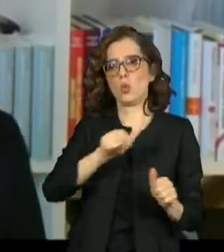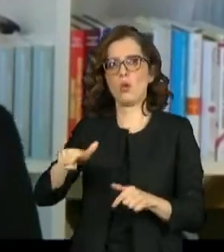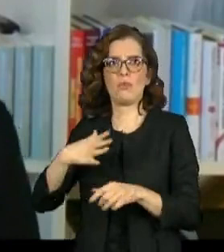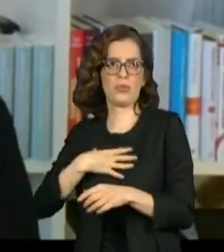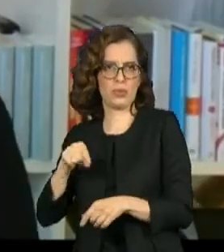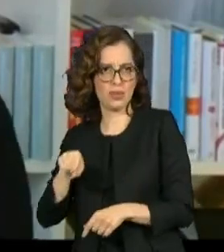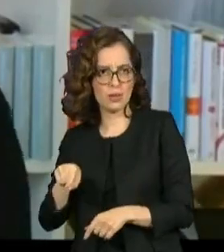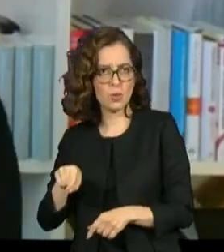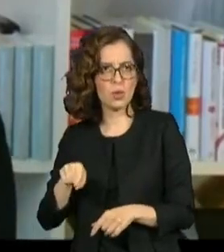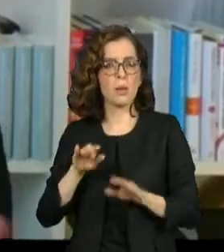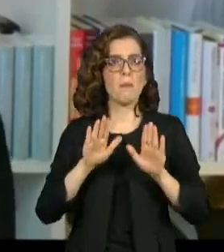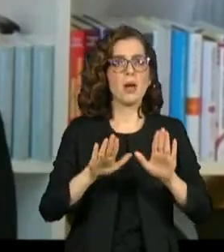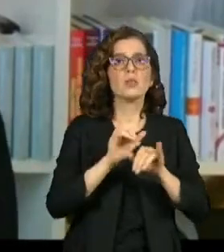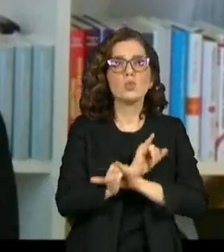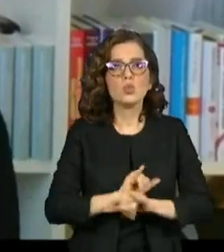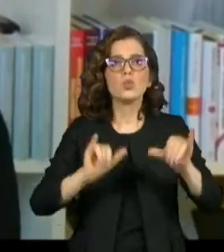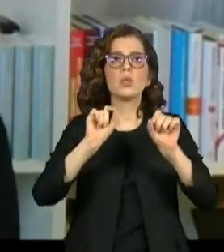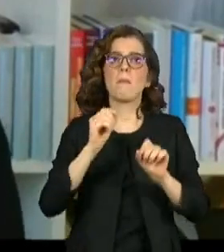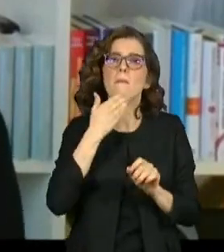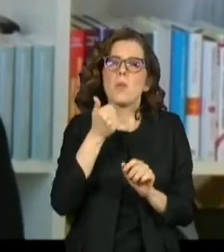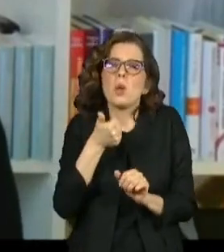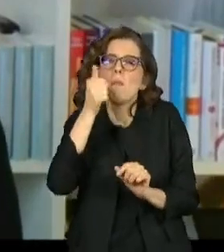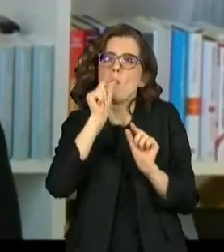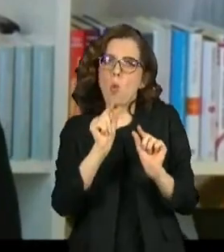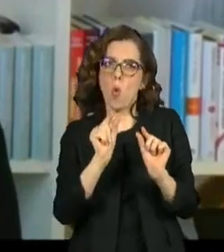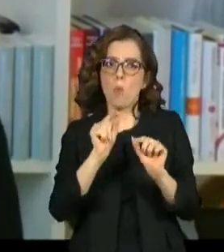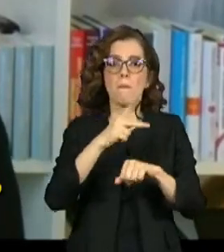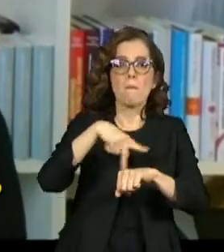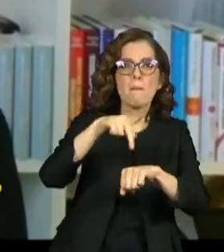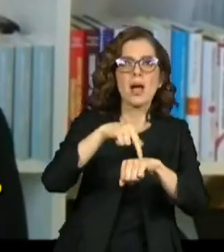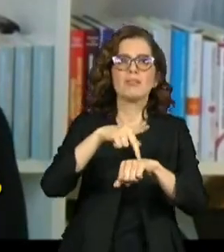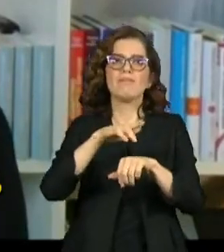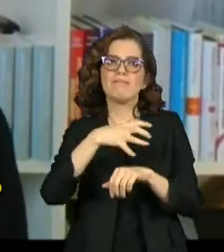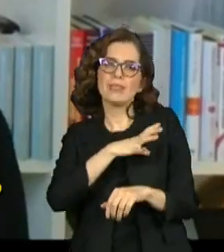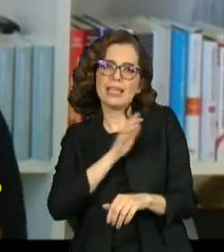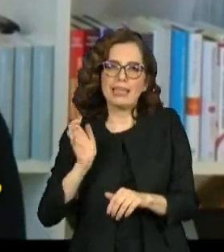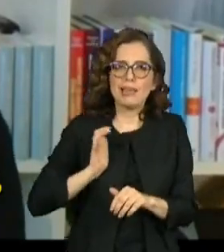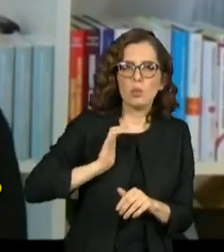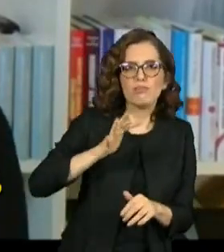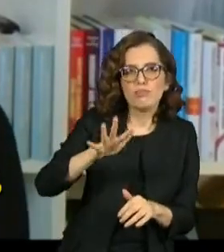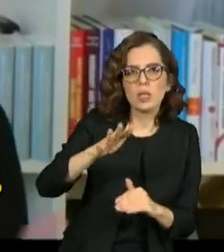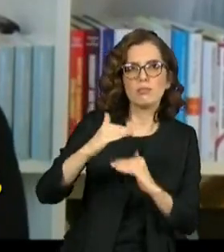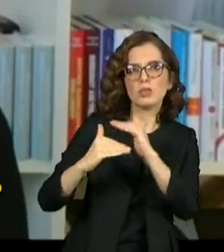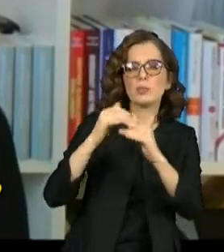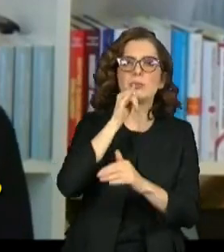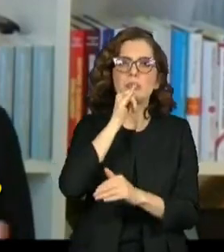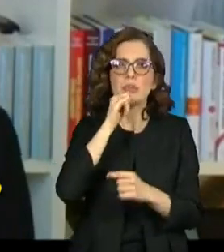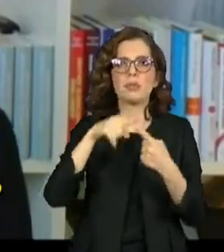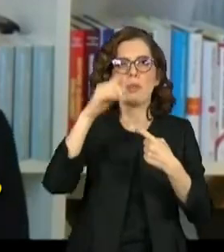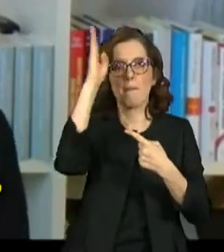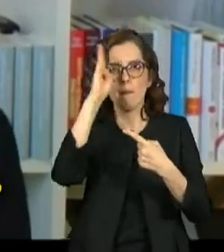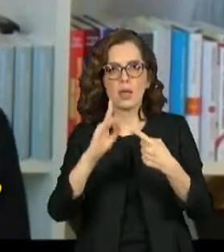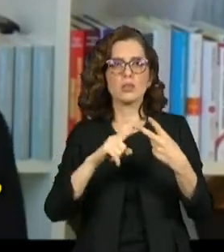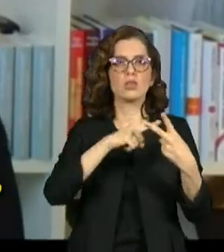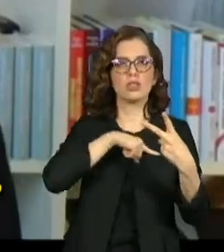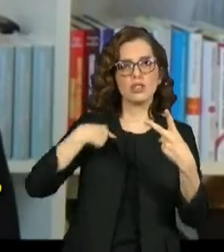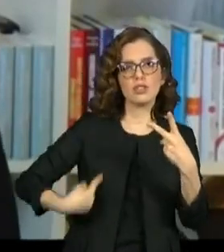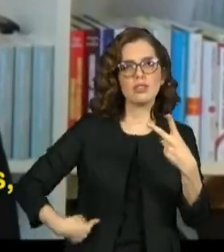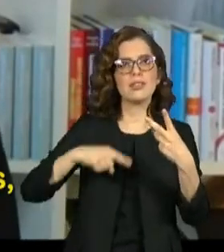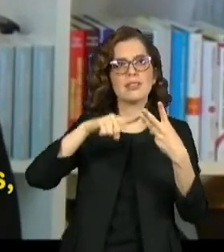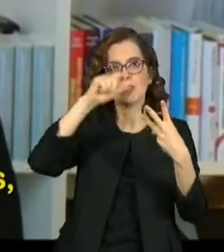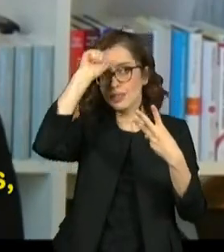before. The news is slightly better in the emerging markets and developing world, countries like Brazil or China or